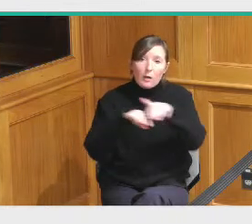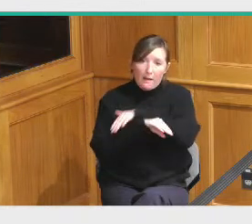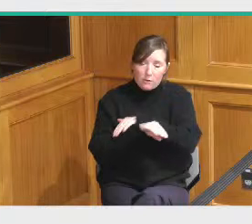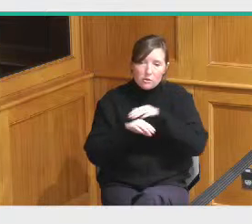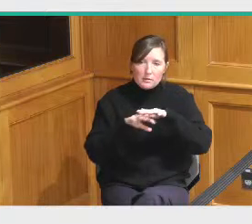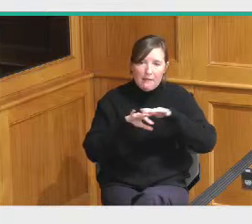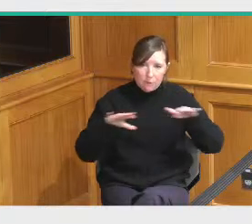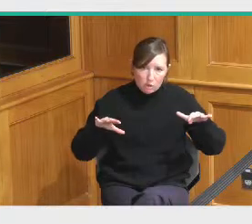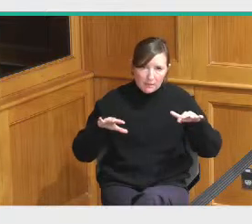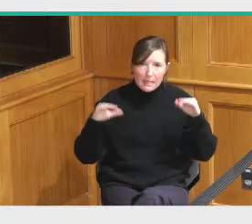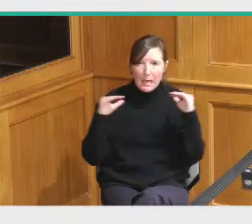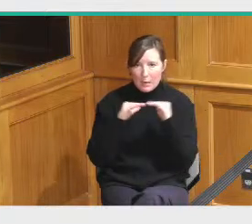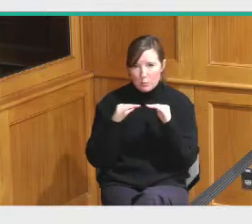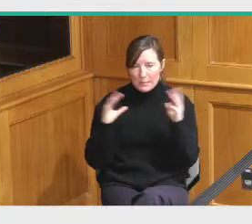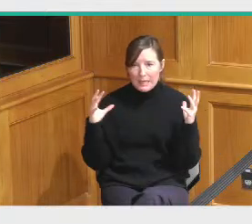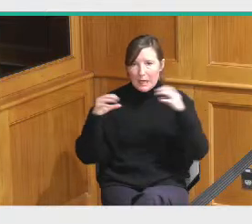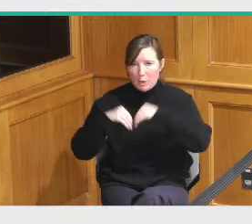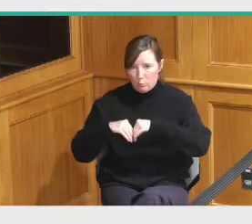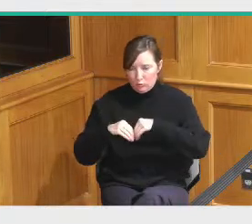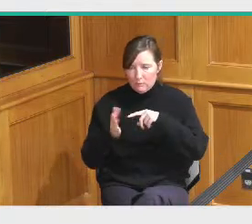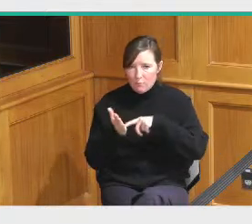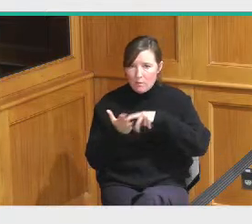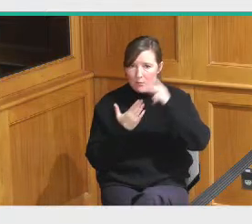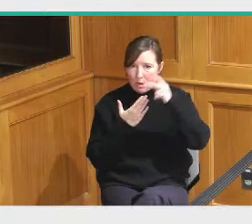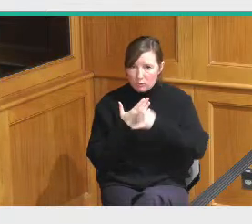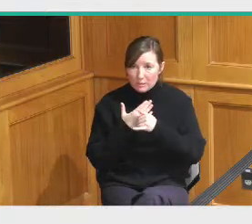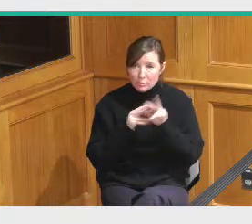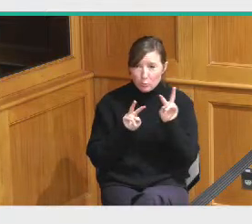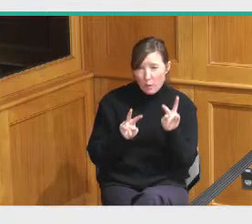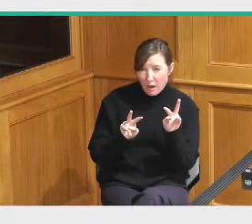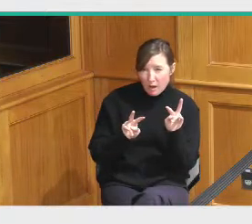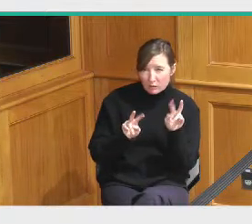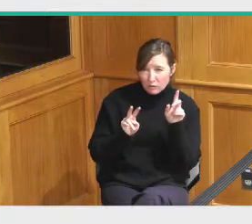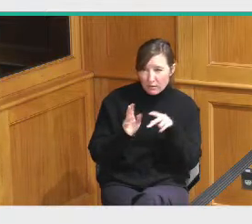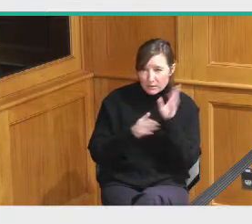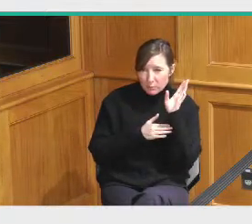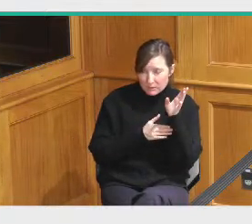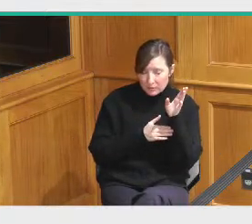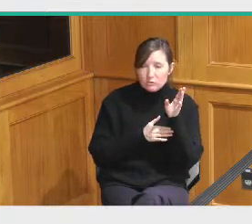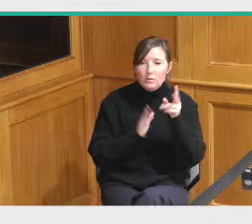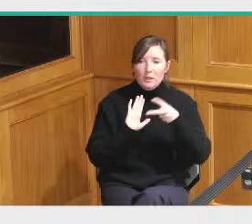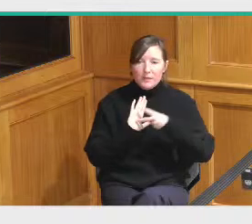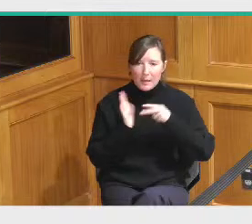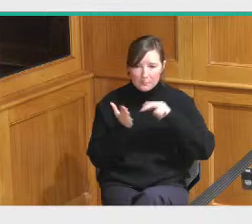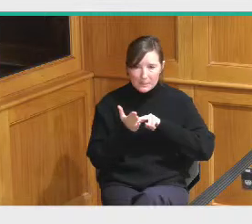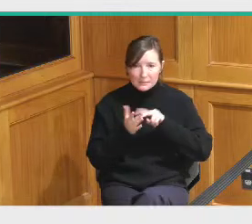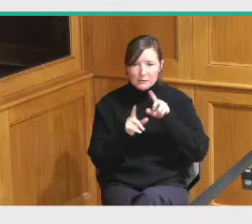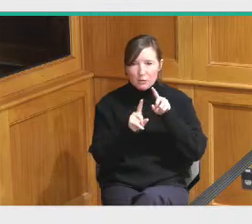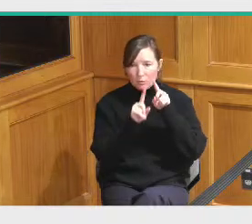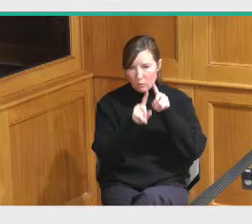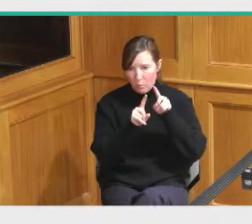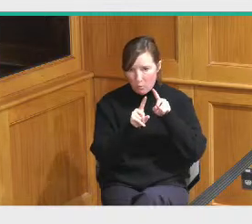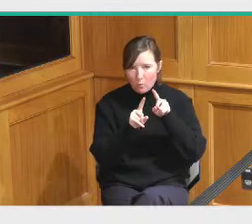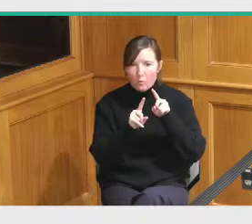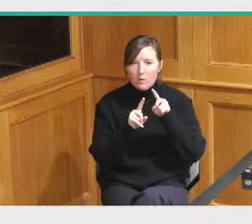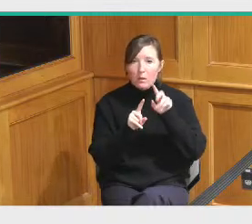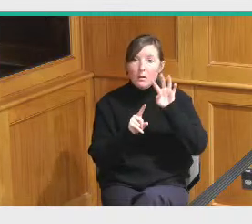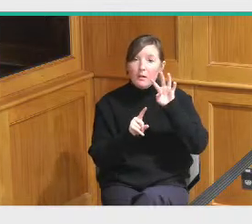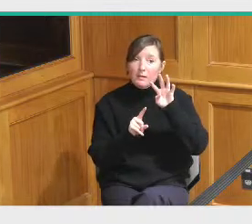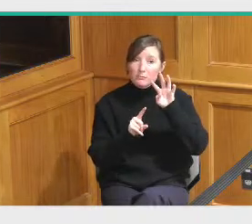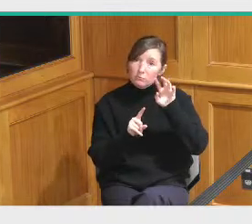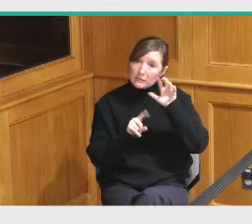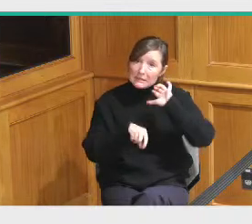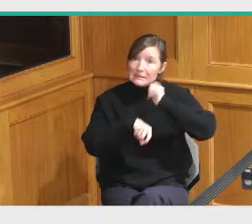project, which for those watching at home, the goals here are essentially